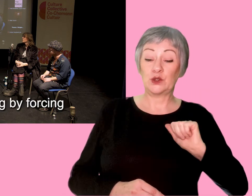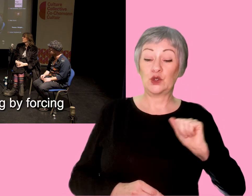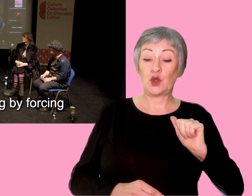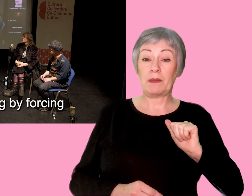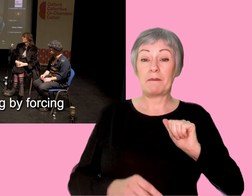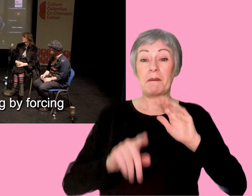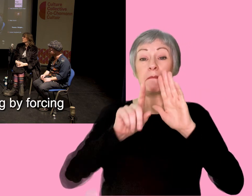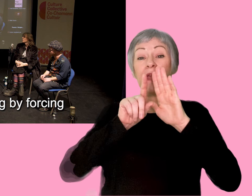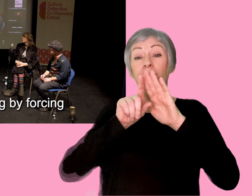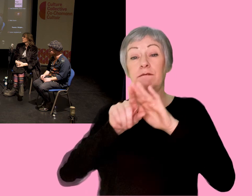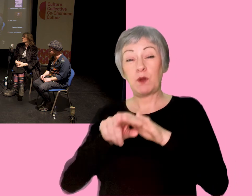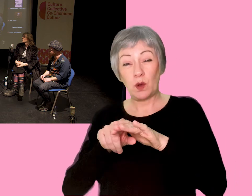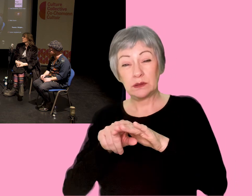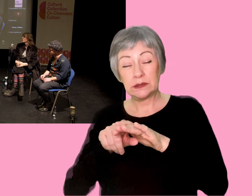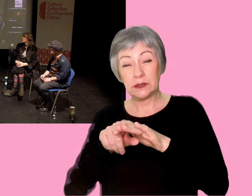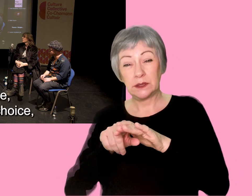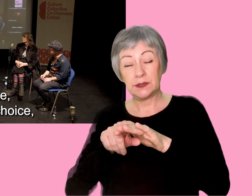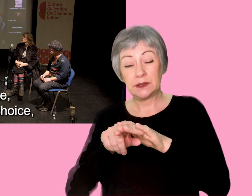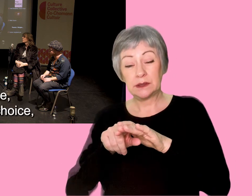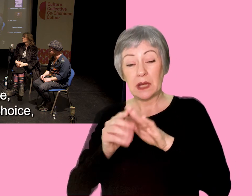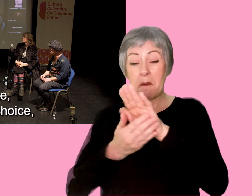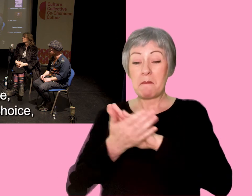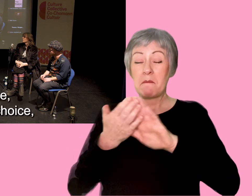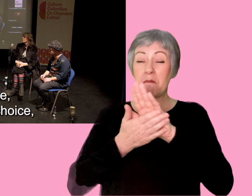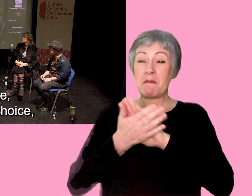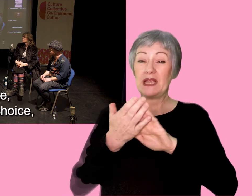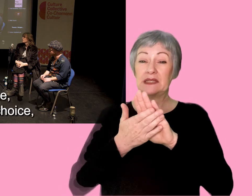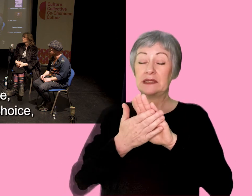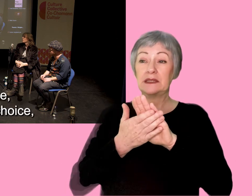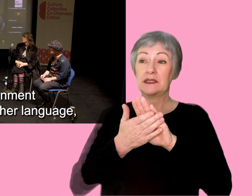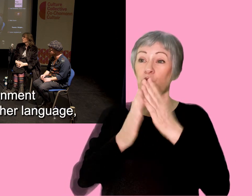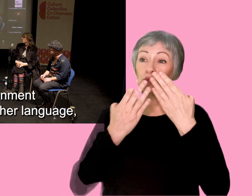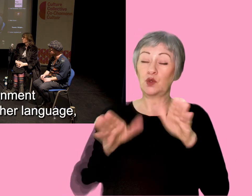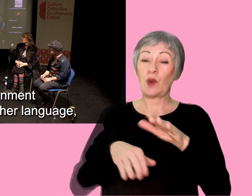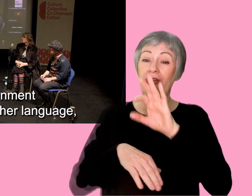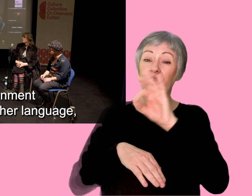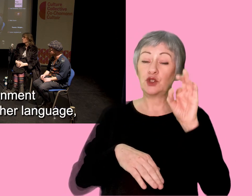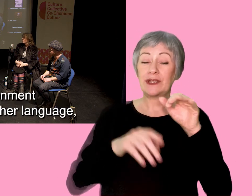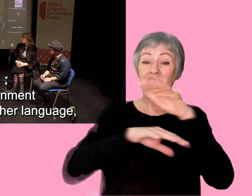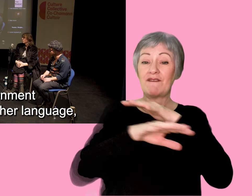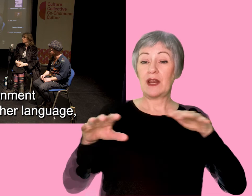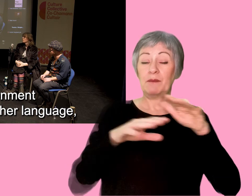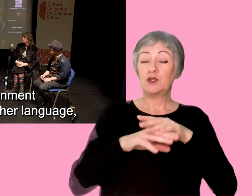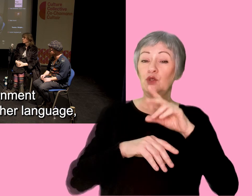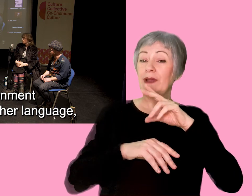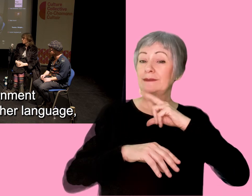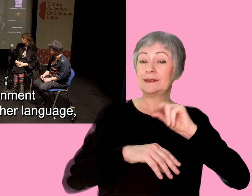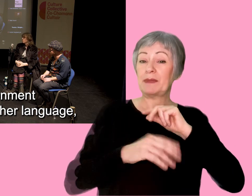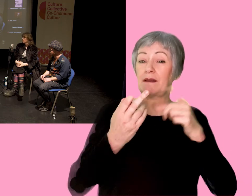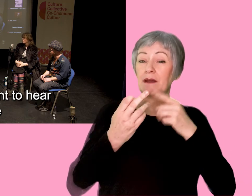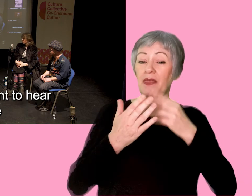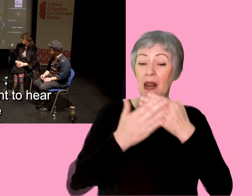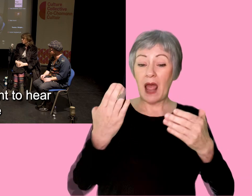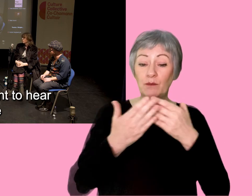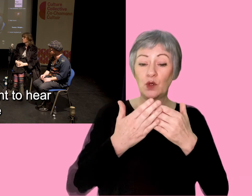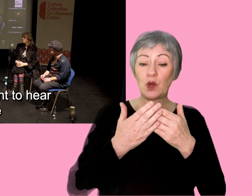assuming by forcing, that means if you don't have a choice, if you're in an environment where you can't speak another language,